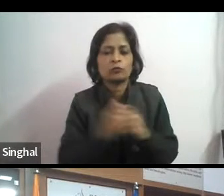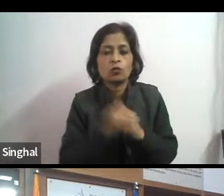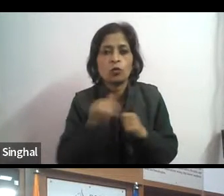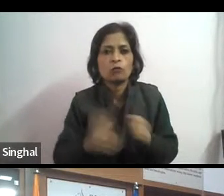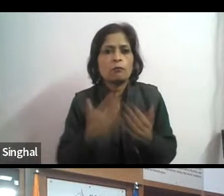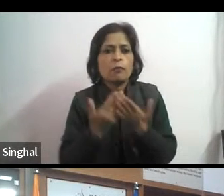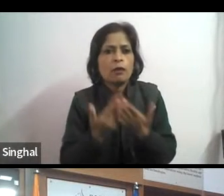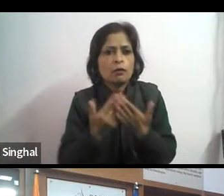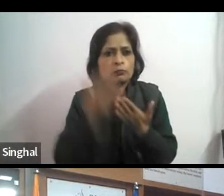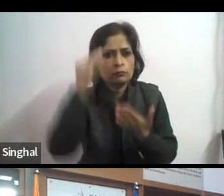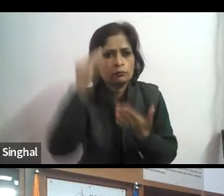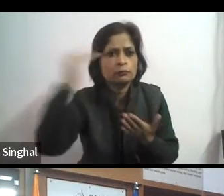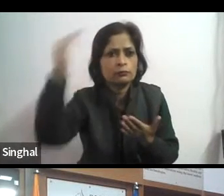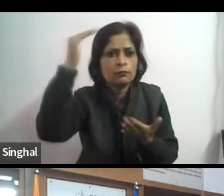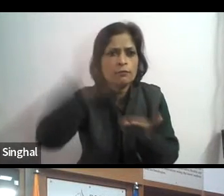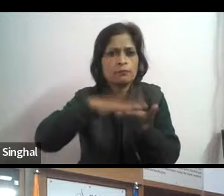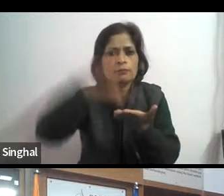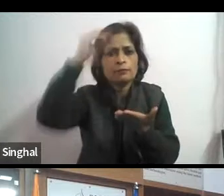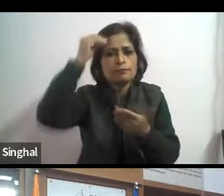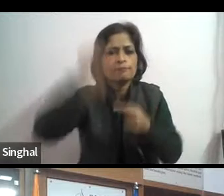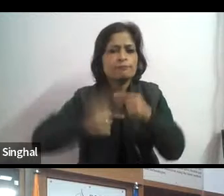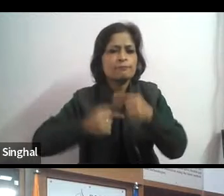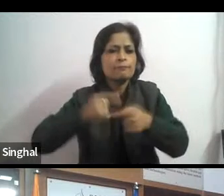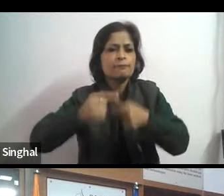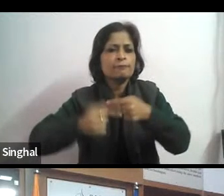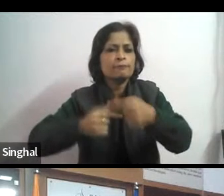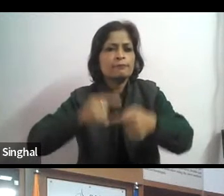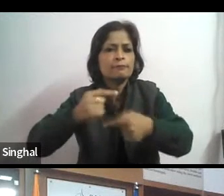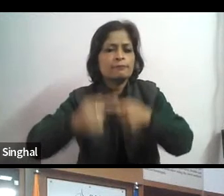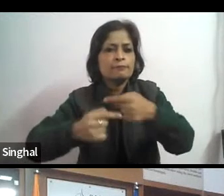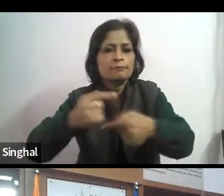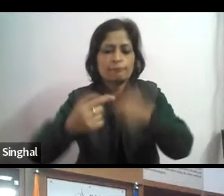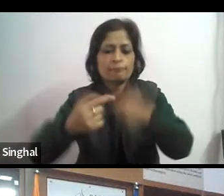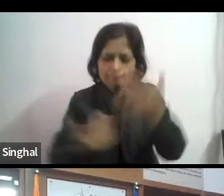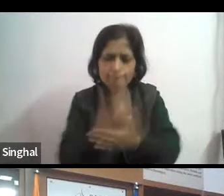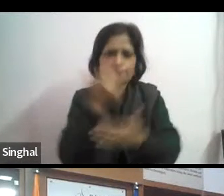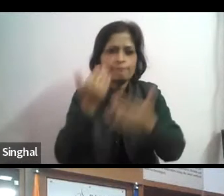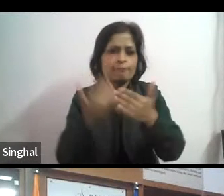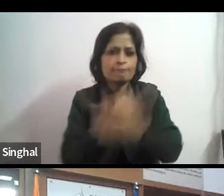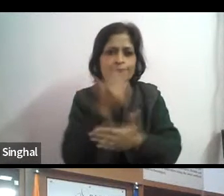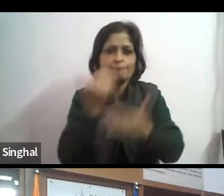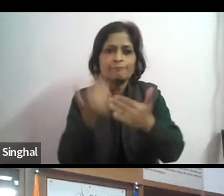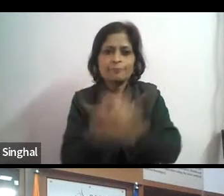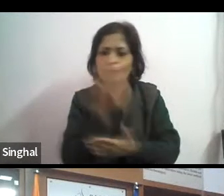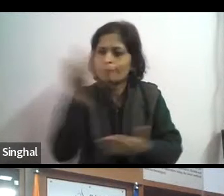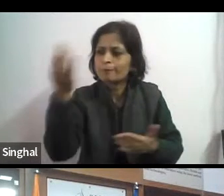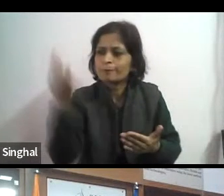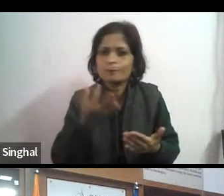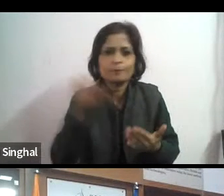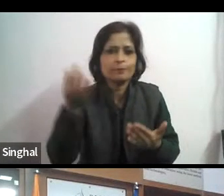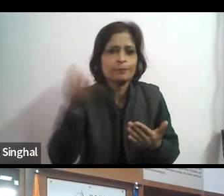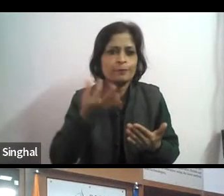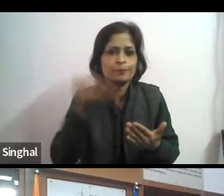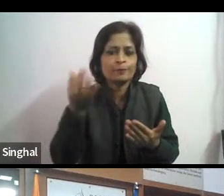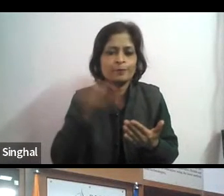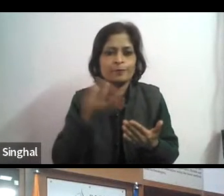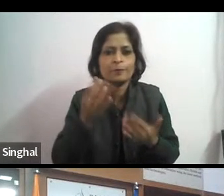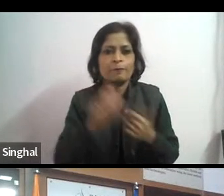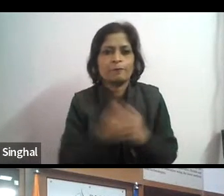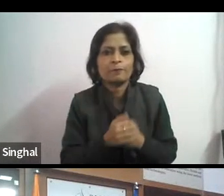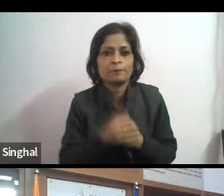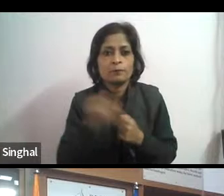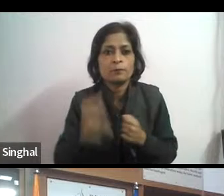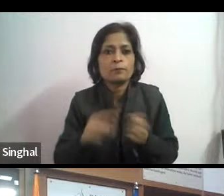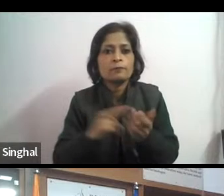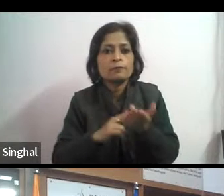process. It is a evolvable process wherein we are really trying to evolve, and the nature